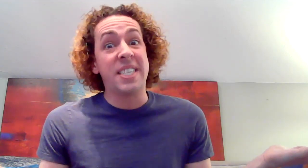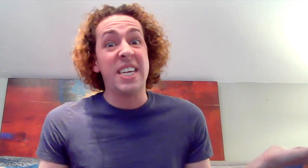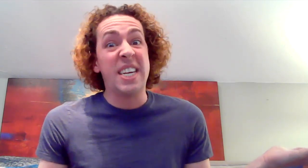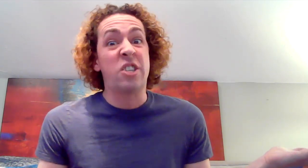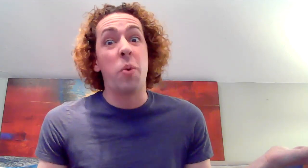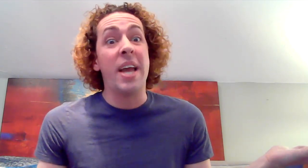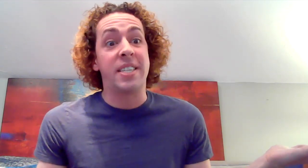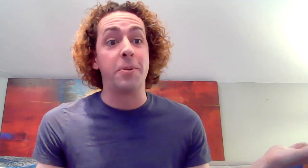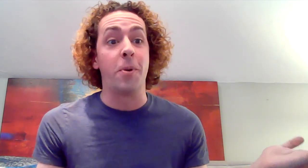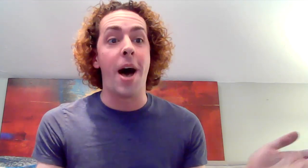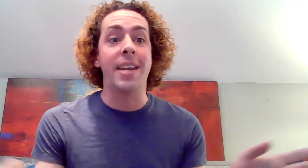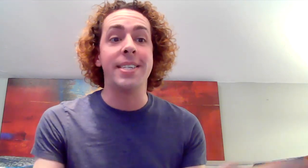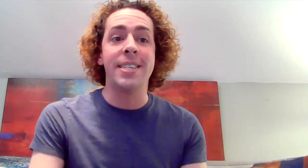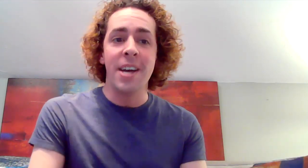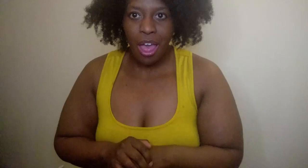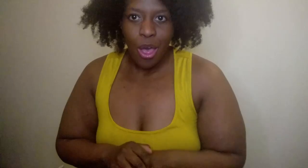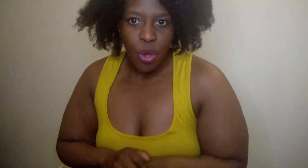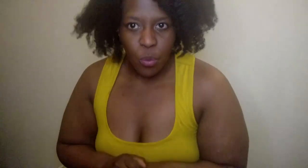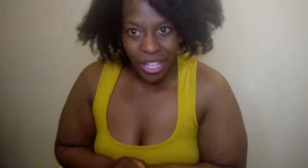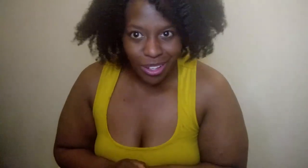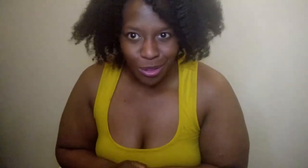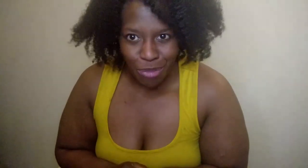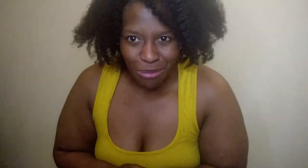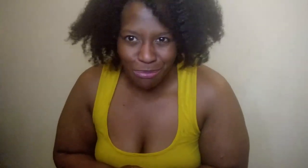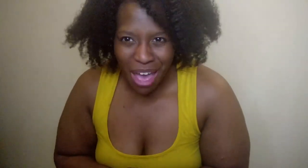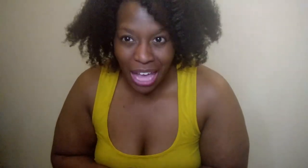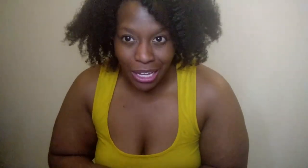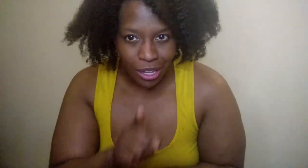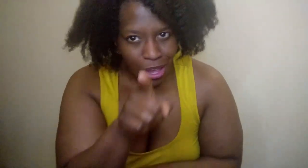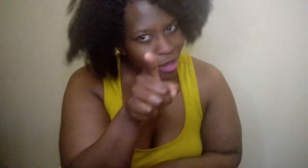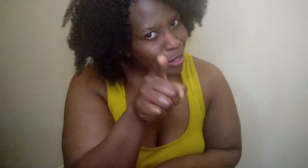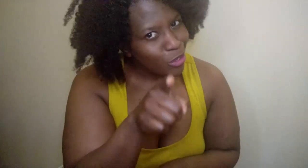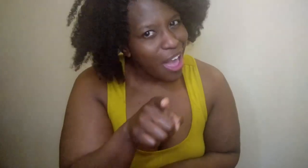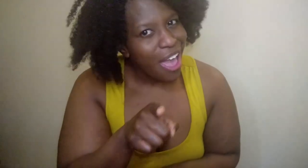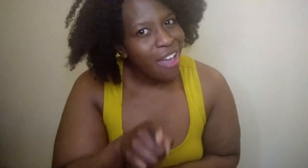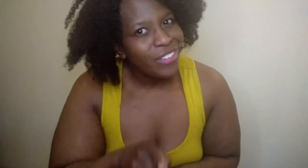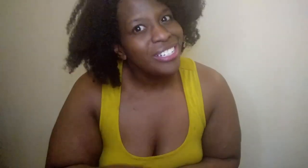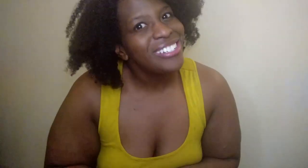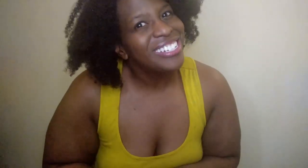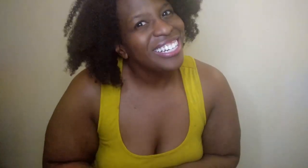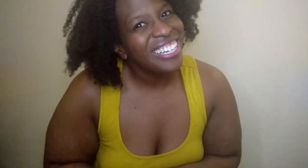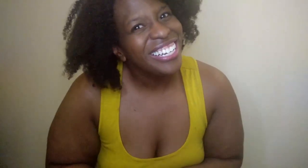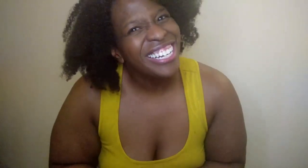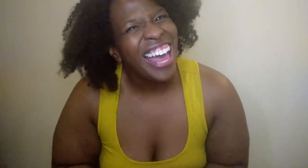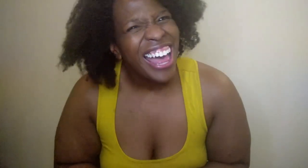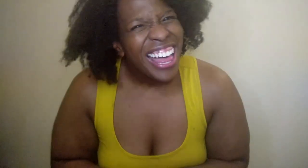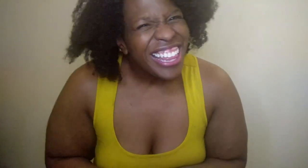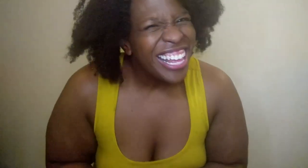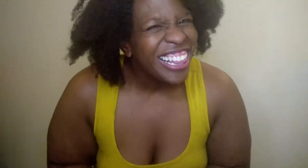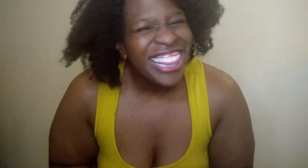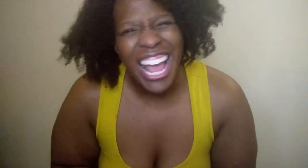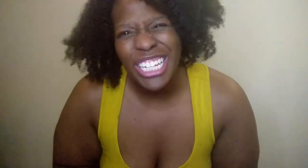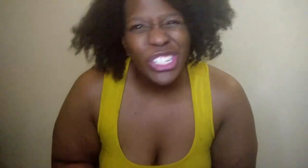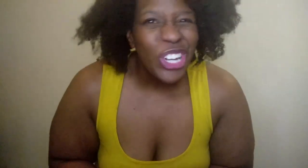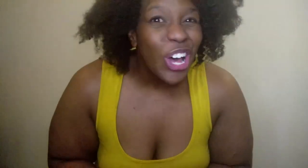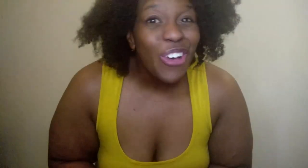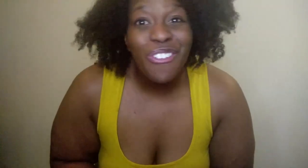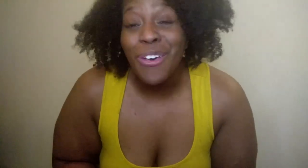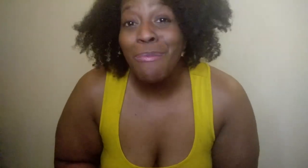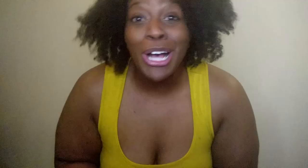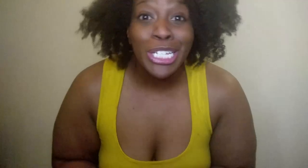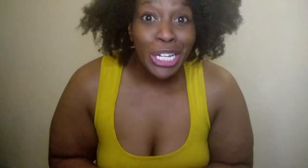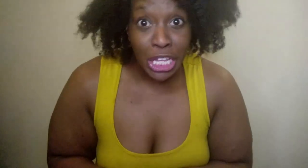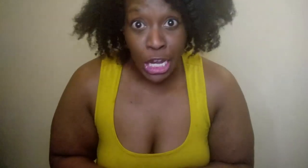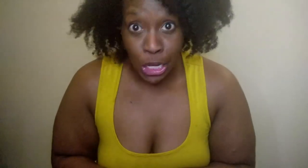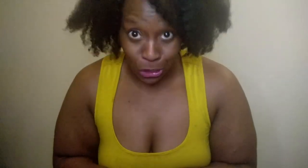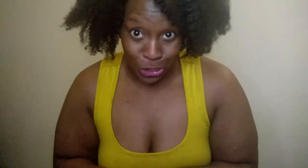or 2021. We'll be back, you hadn't seen the last of